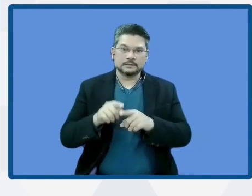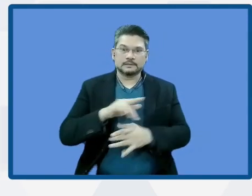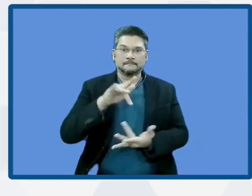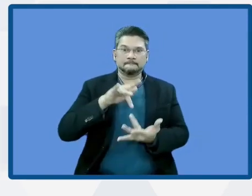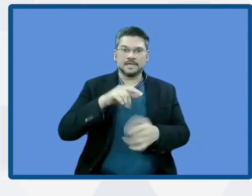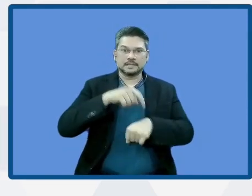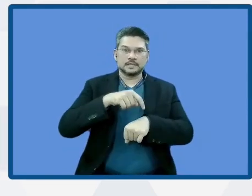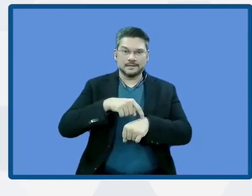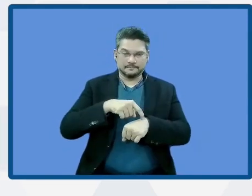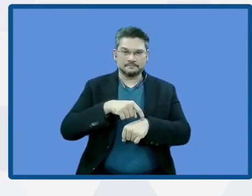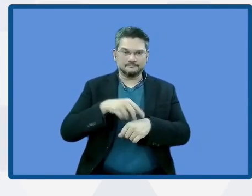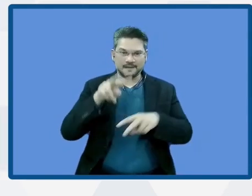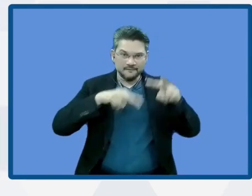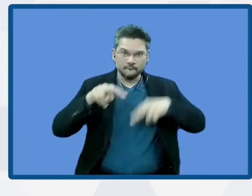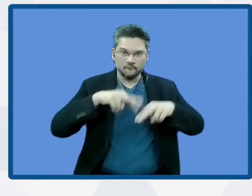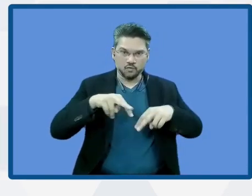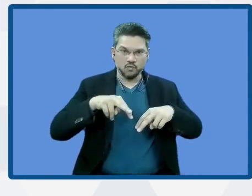Sendai framework